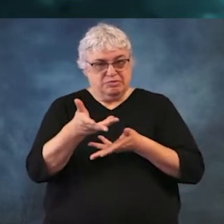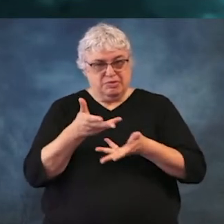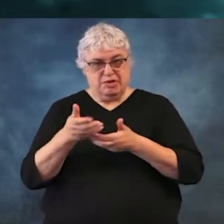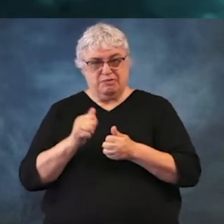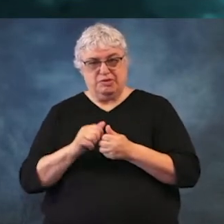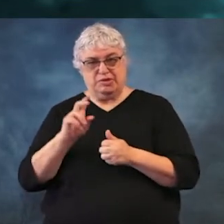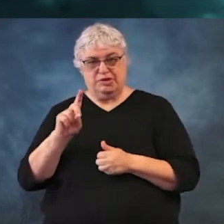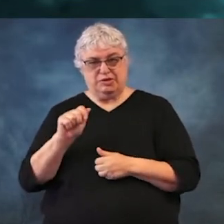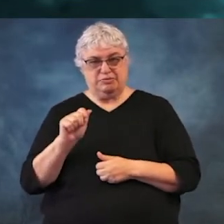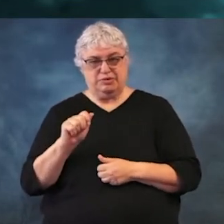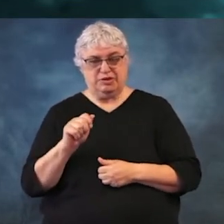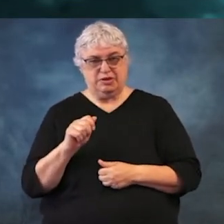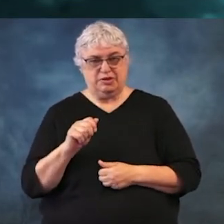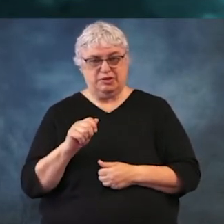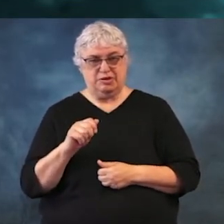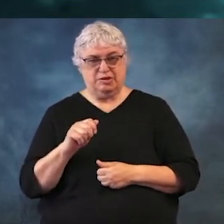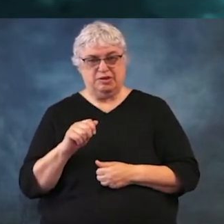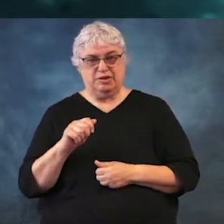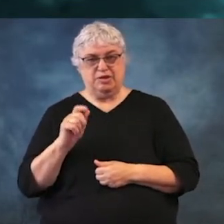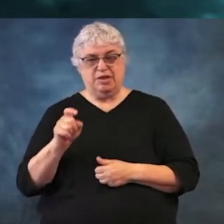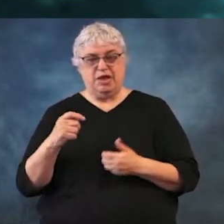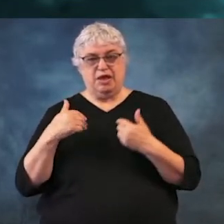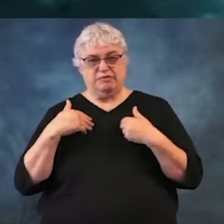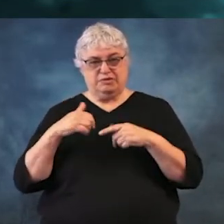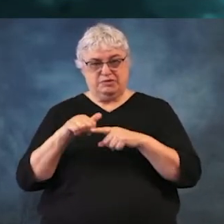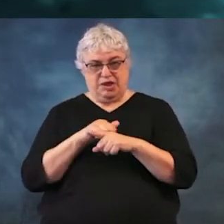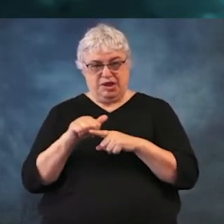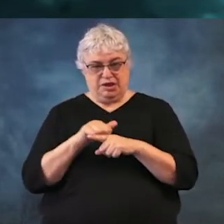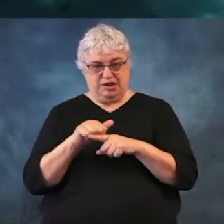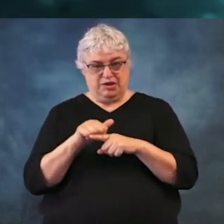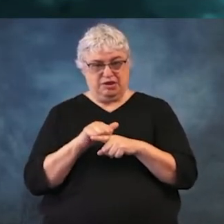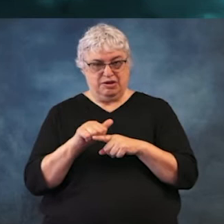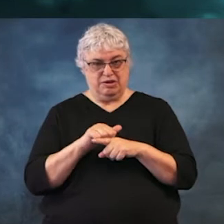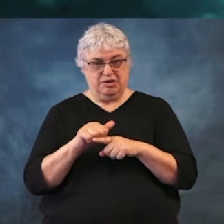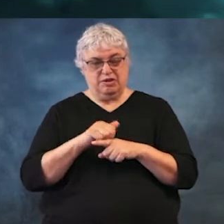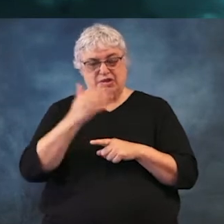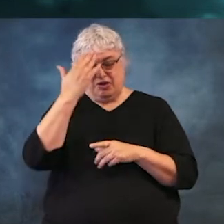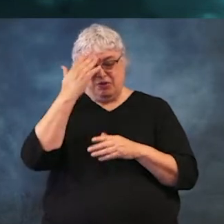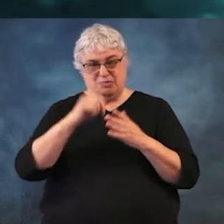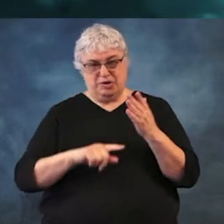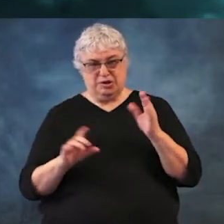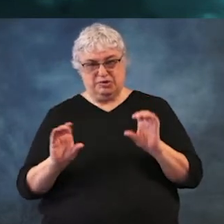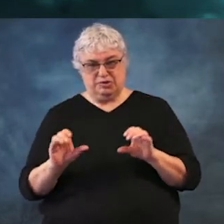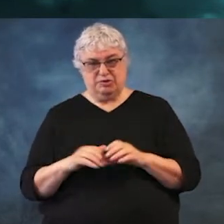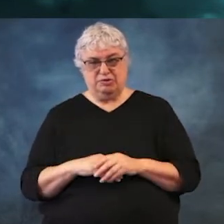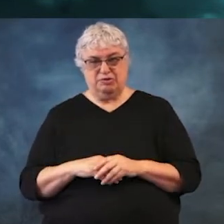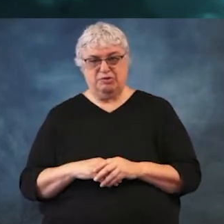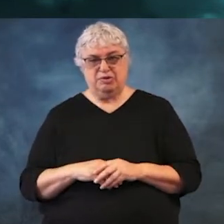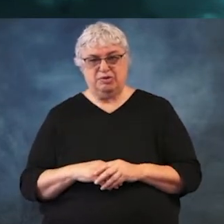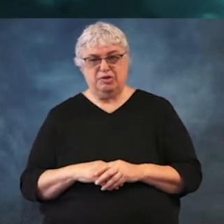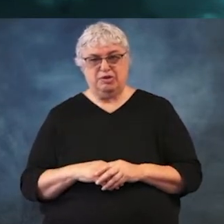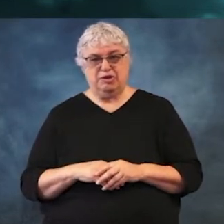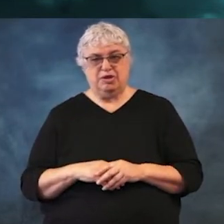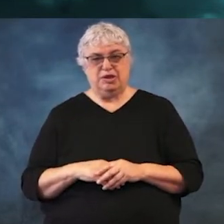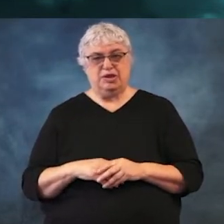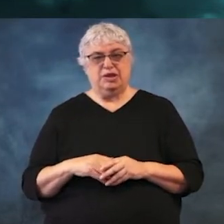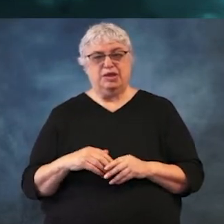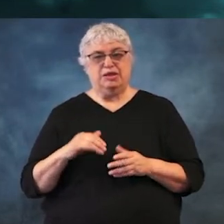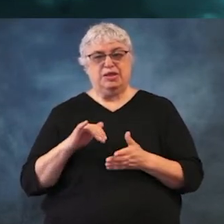Because long as that they're trained and they know how to deal with it, it makes it